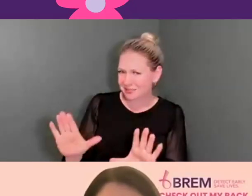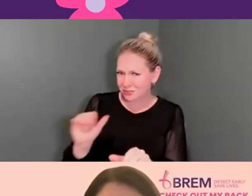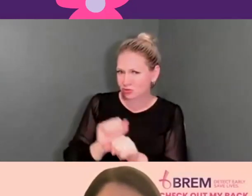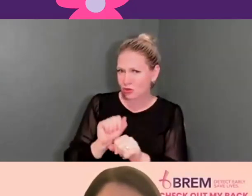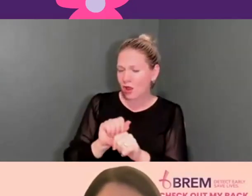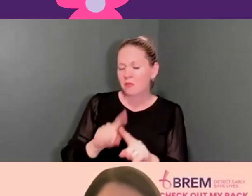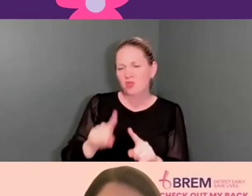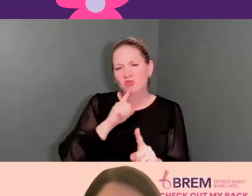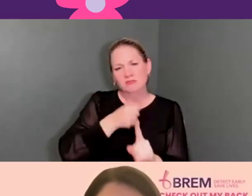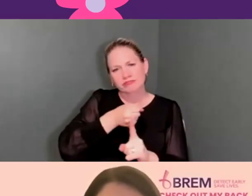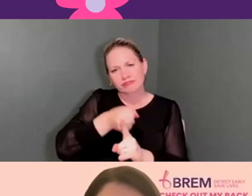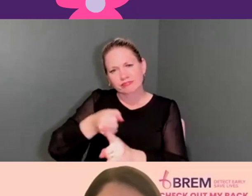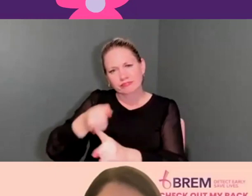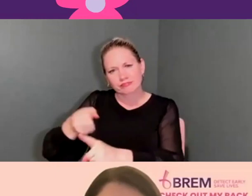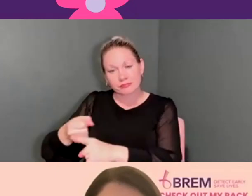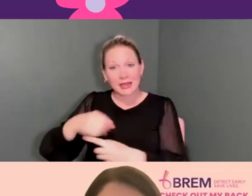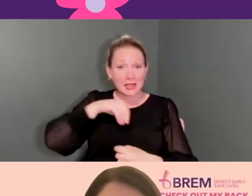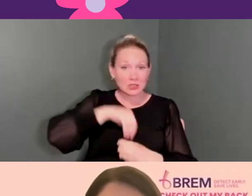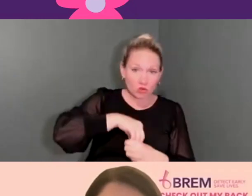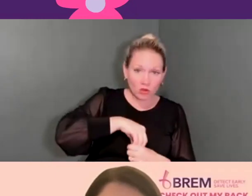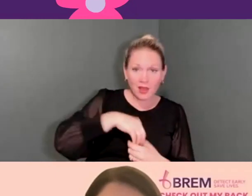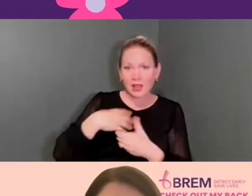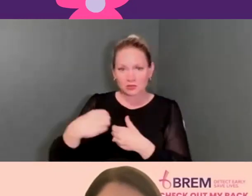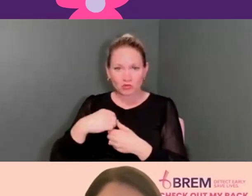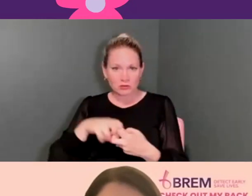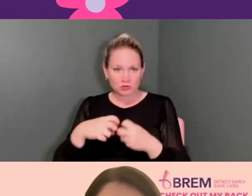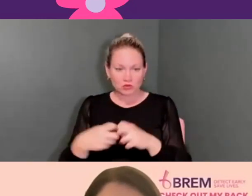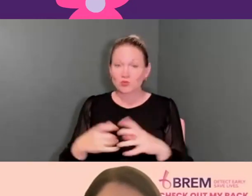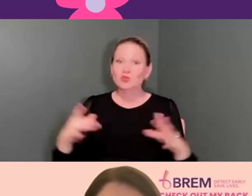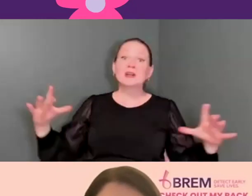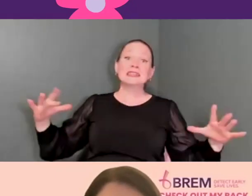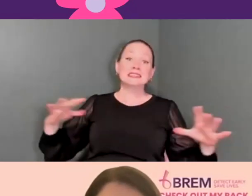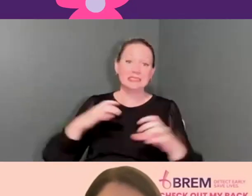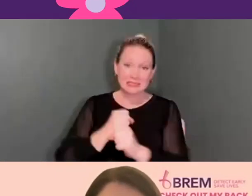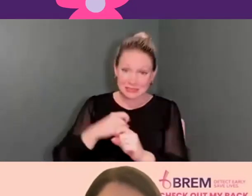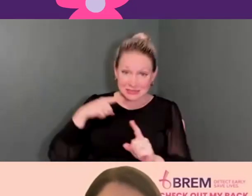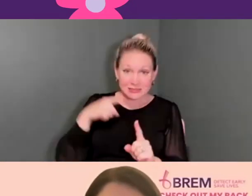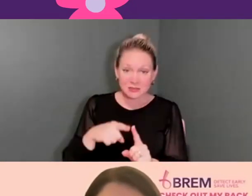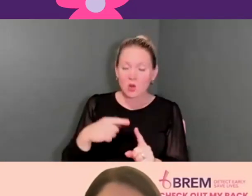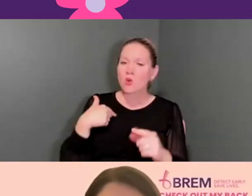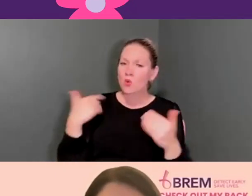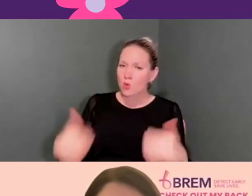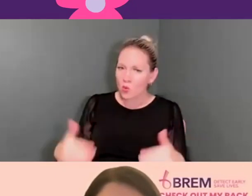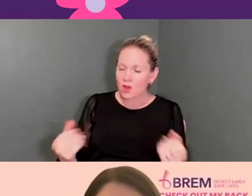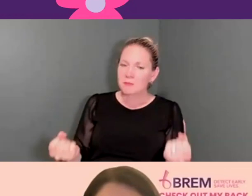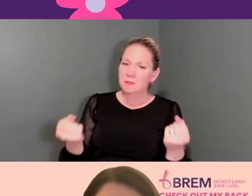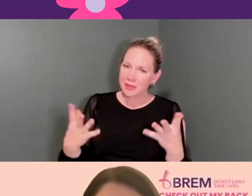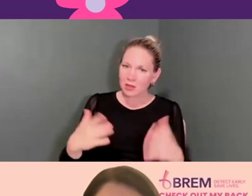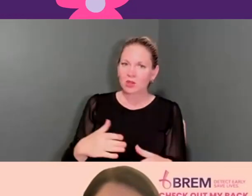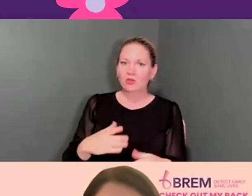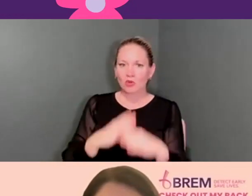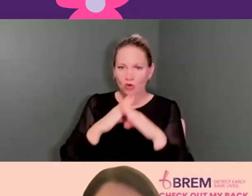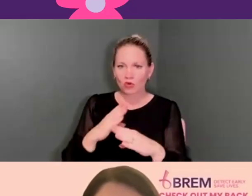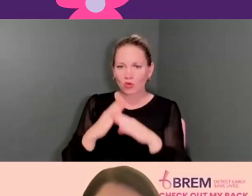issues, both internally and externally. So long story short, I did run into a lot of hurdles, from "you're too young